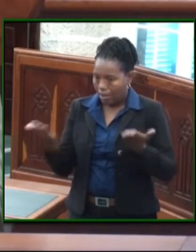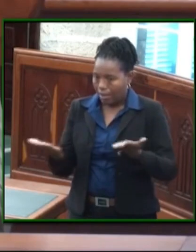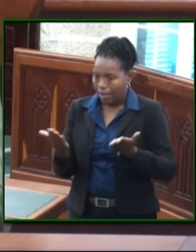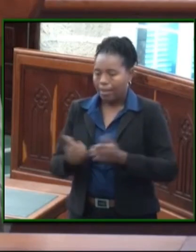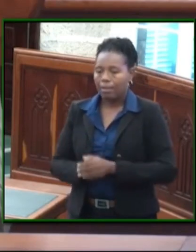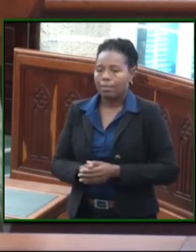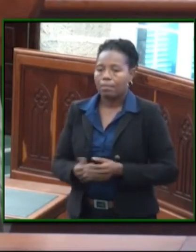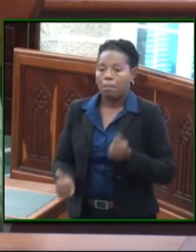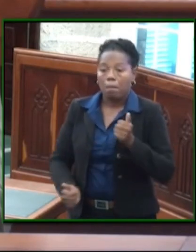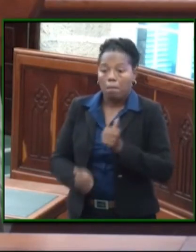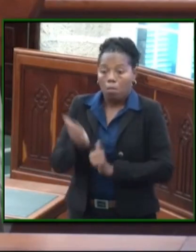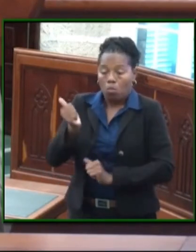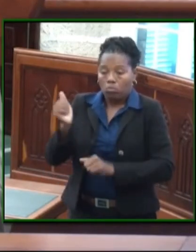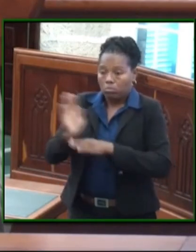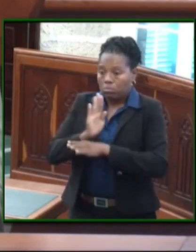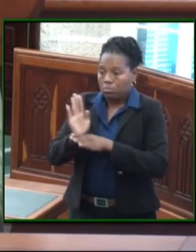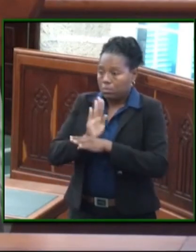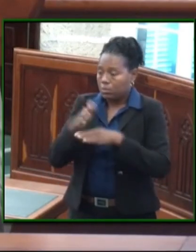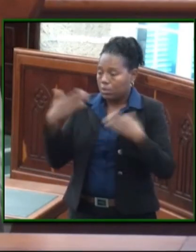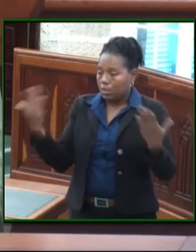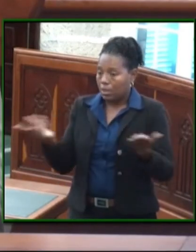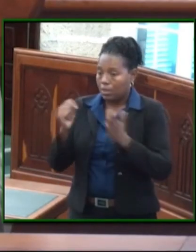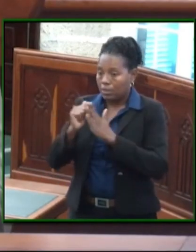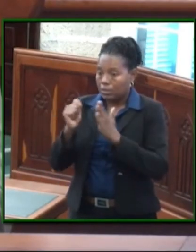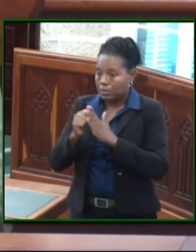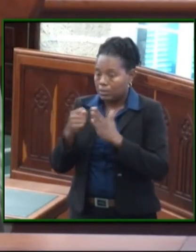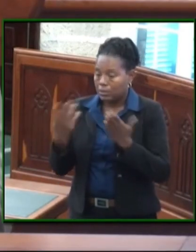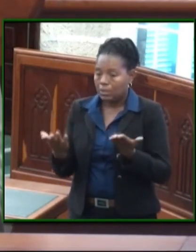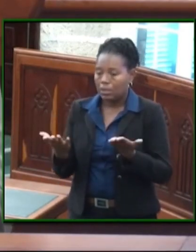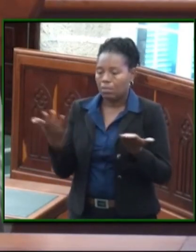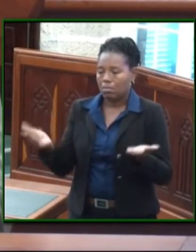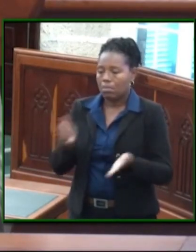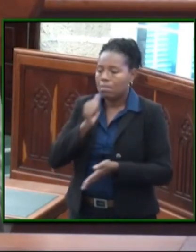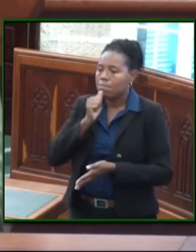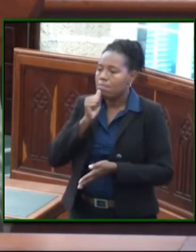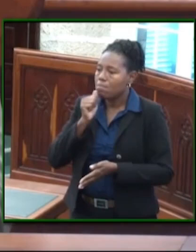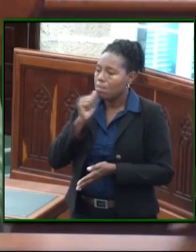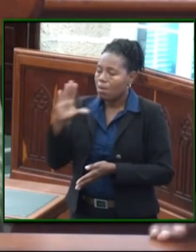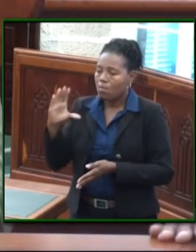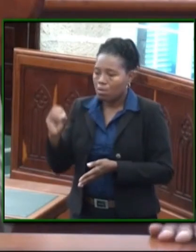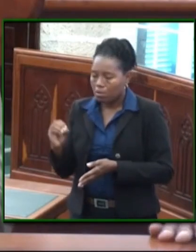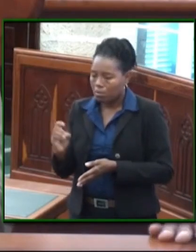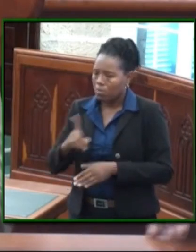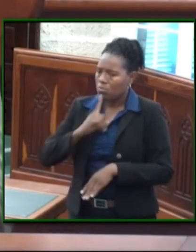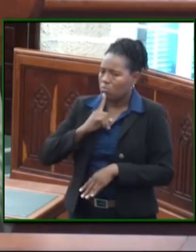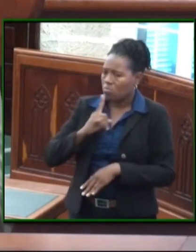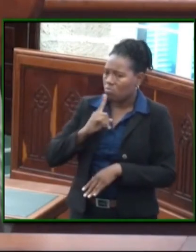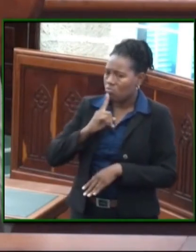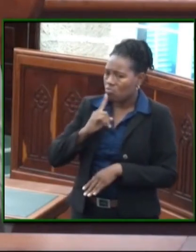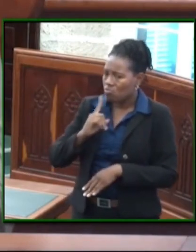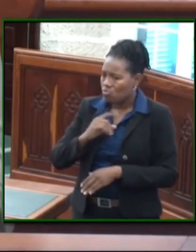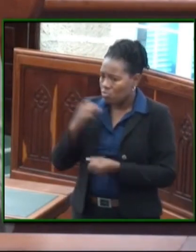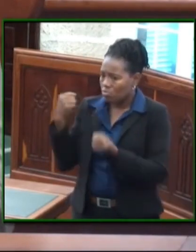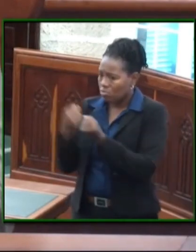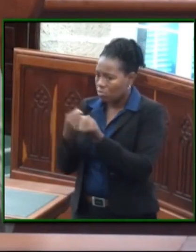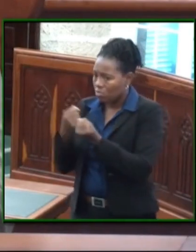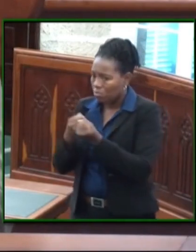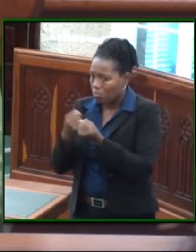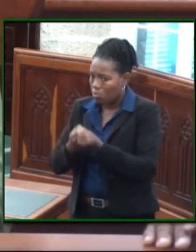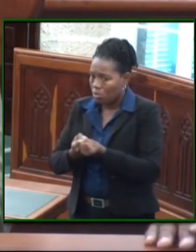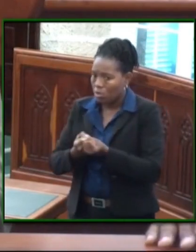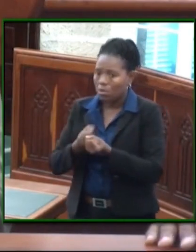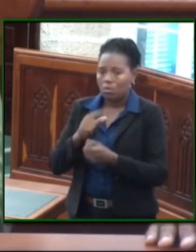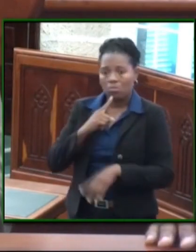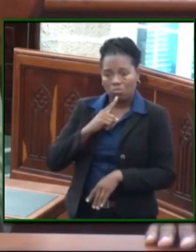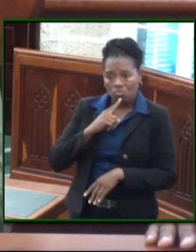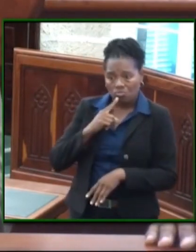of the businesses in the city and some of the areas belong to the private sector. Are they really responding, not to the dictates, but